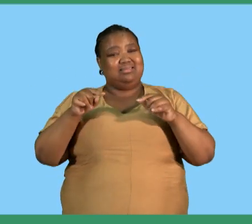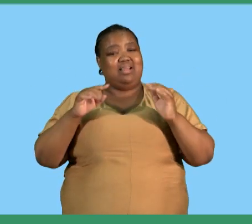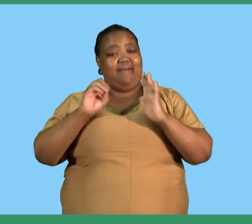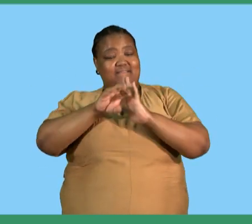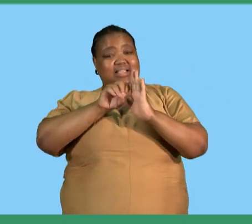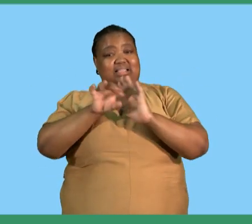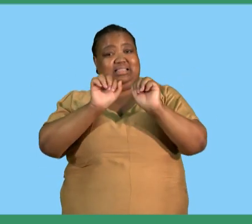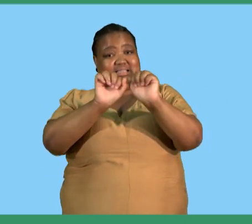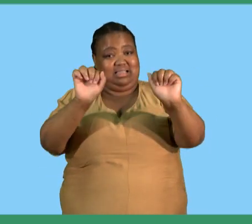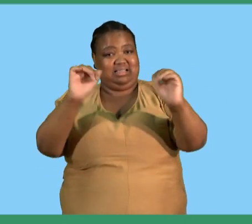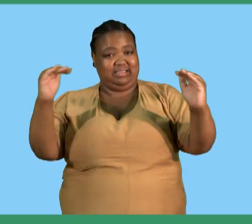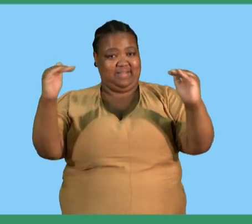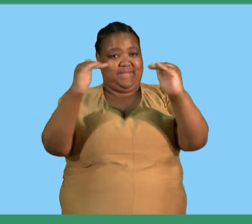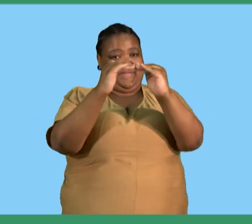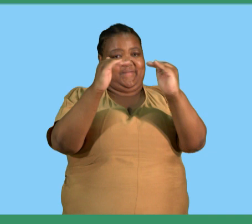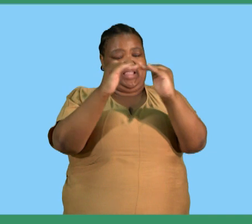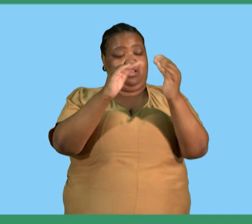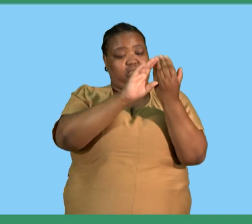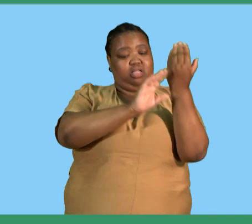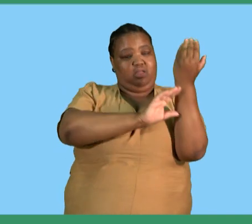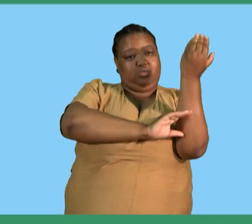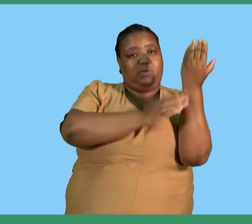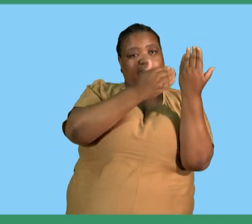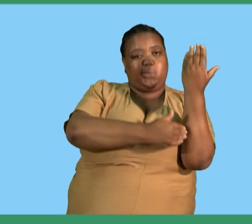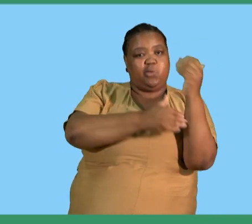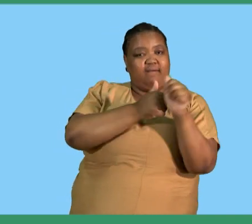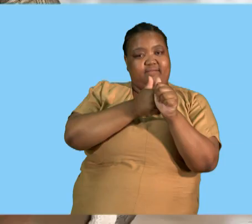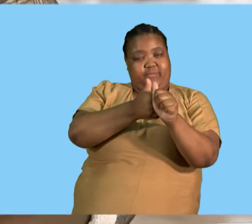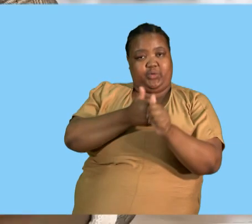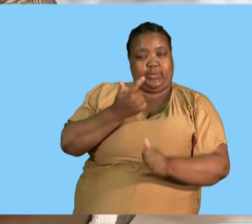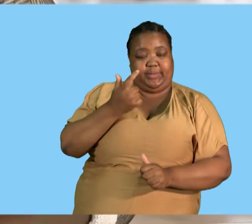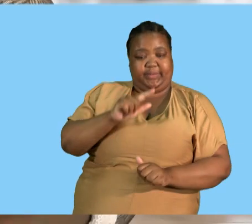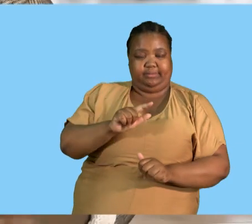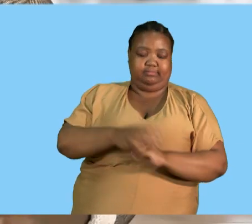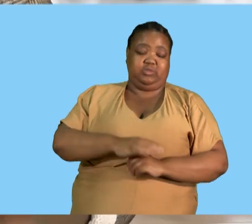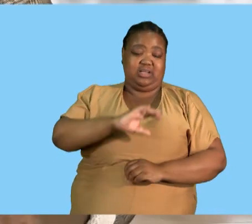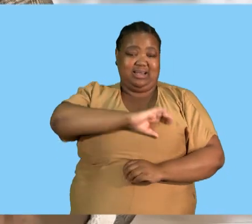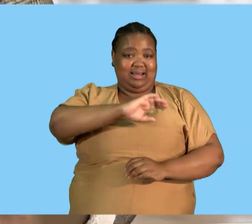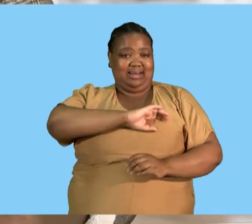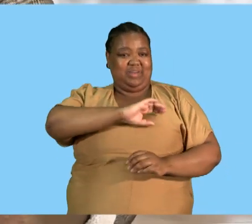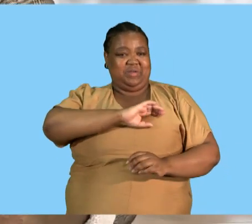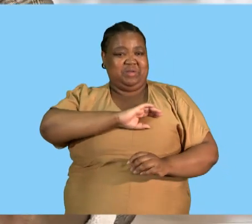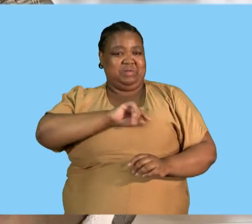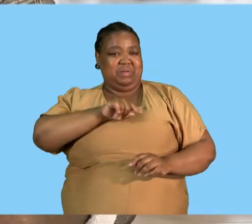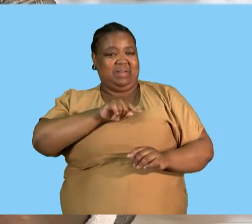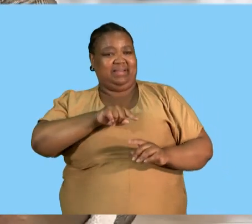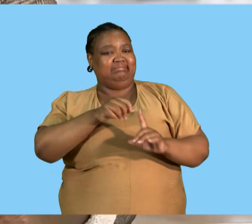fair and in line with the Constitution. Remember, we should not be exploiting the